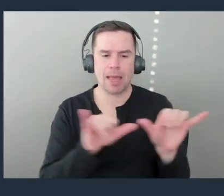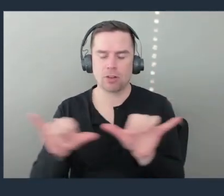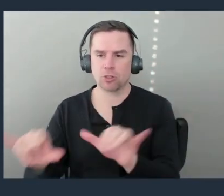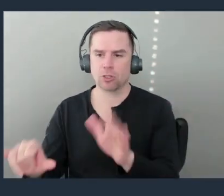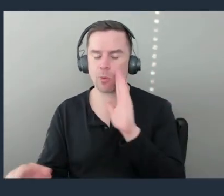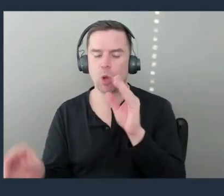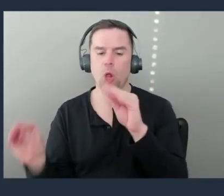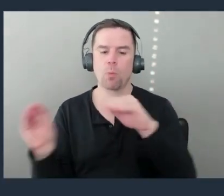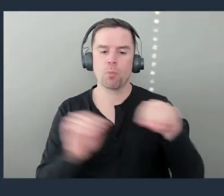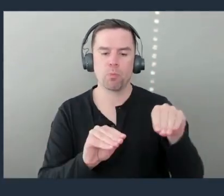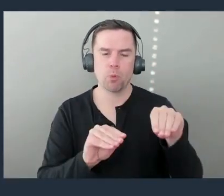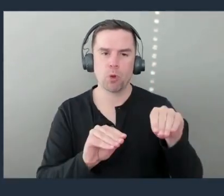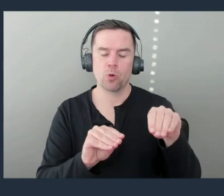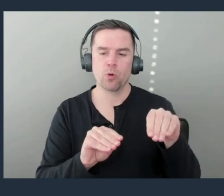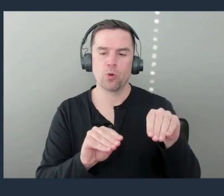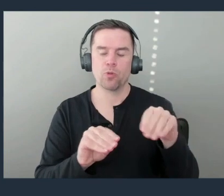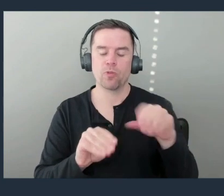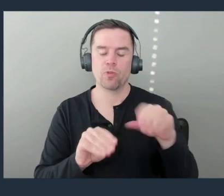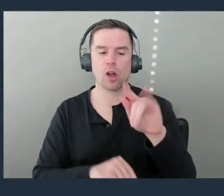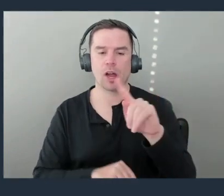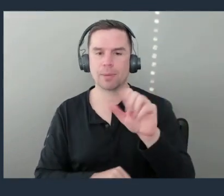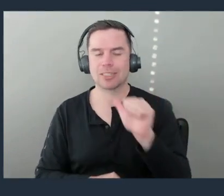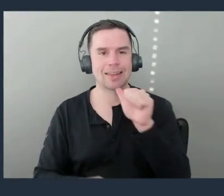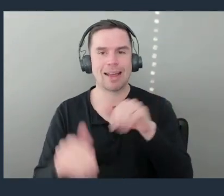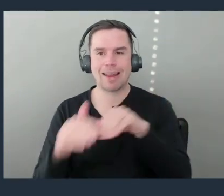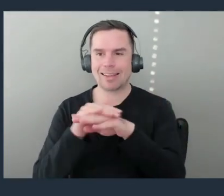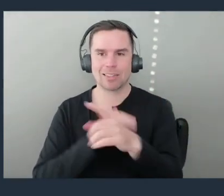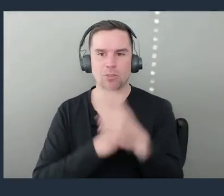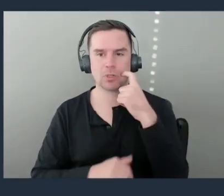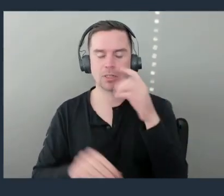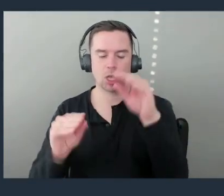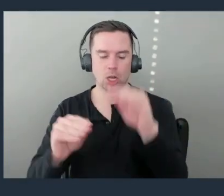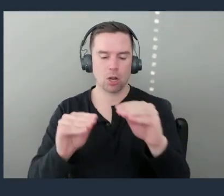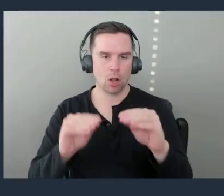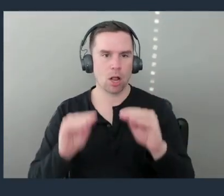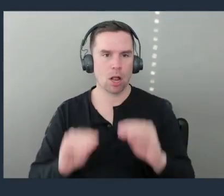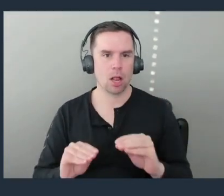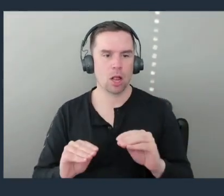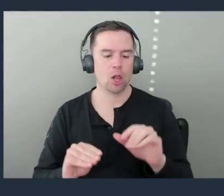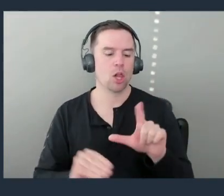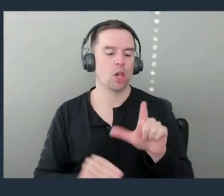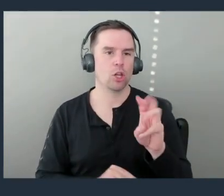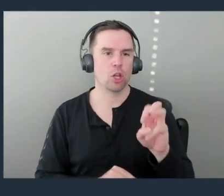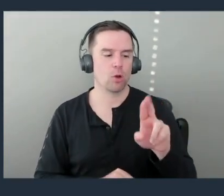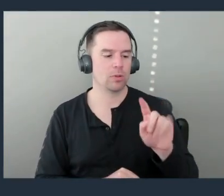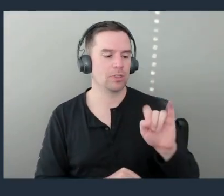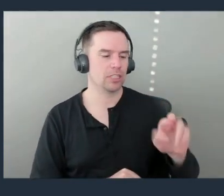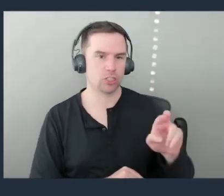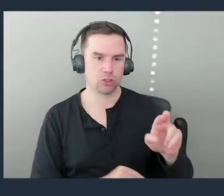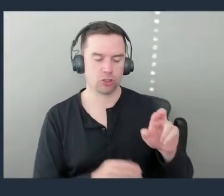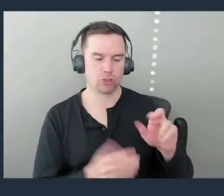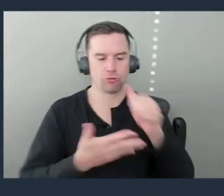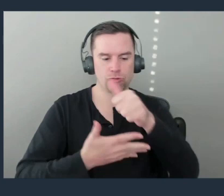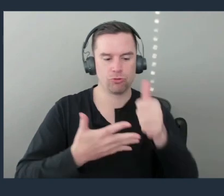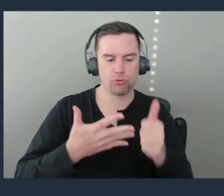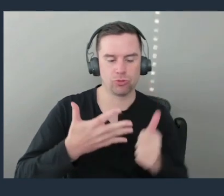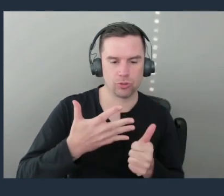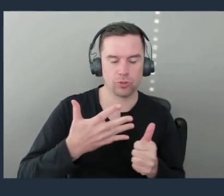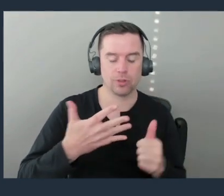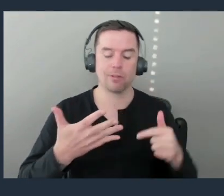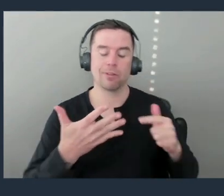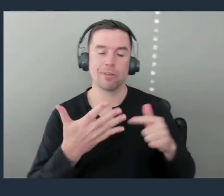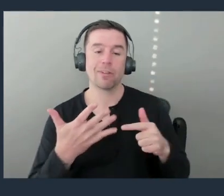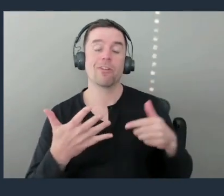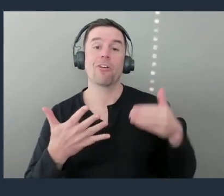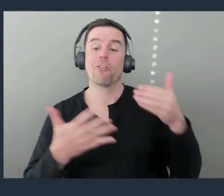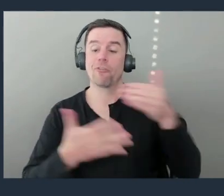to lower cost access tiers. S3 Intelligent Tiering contains three access tiers: frequent, infrequent, and